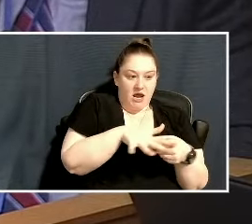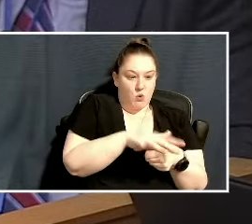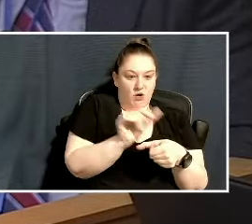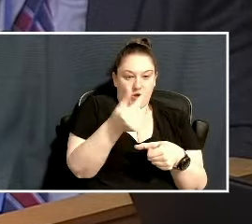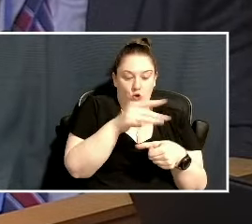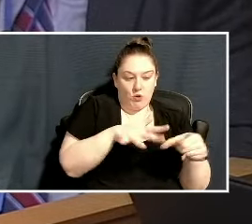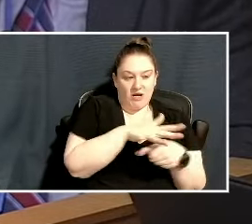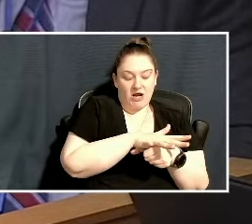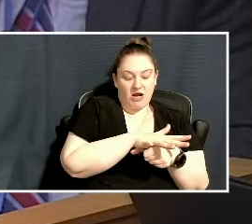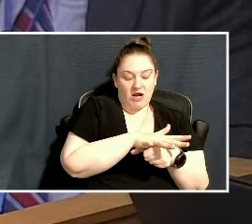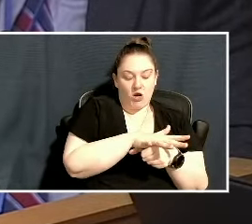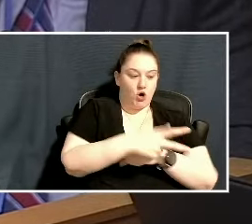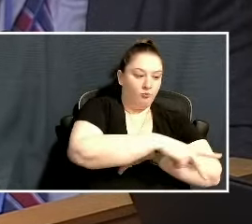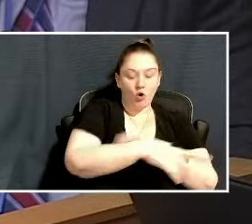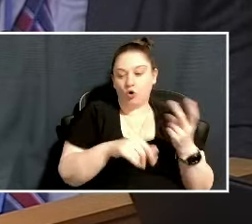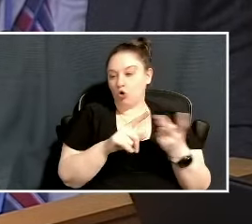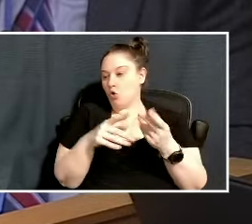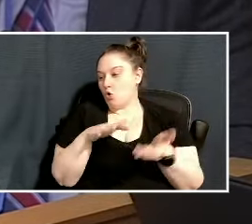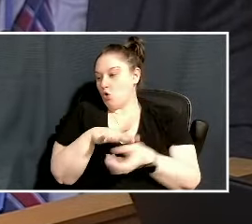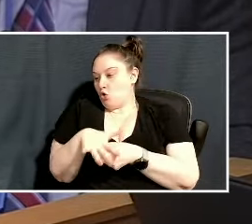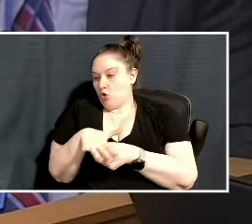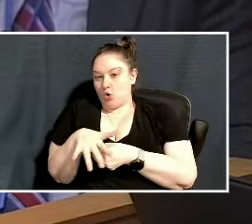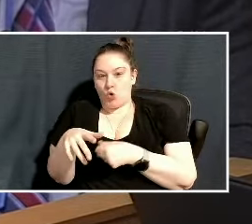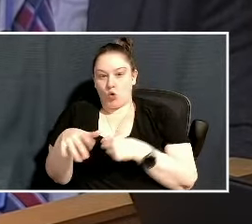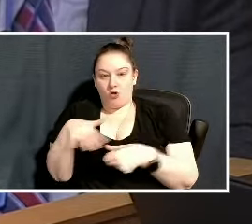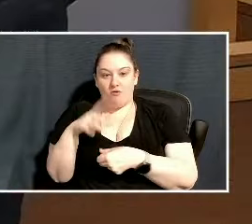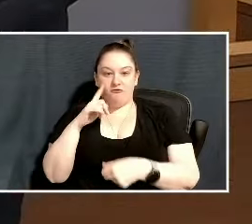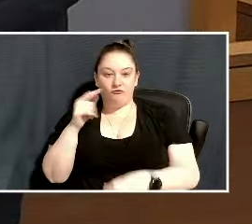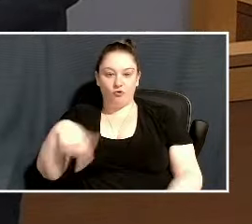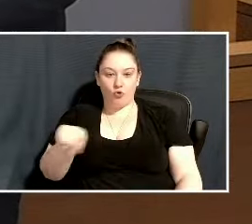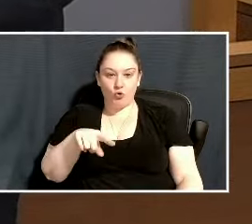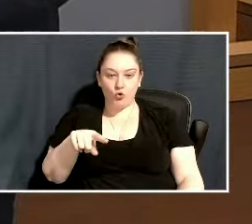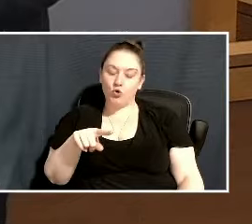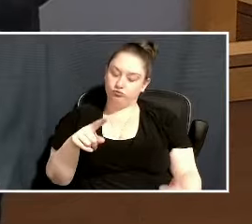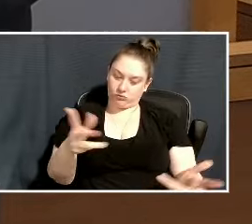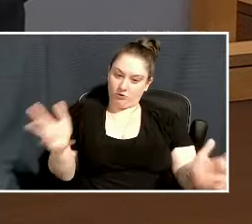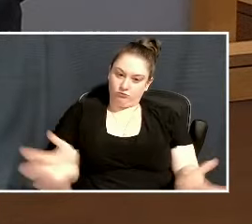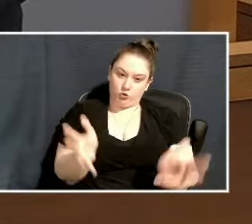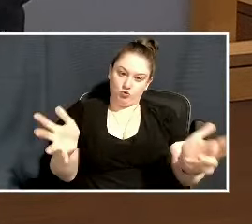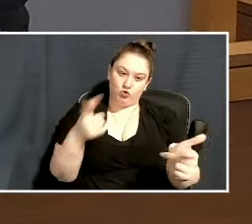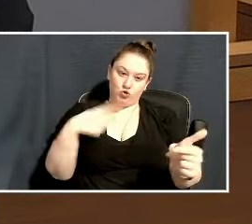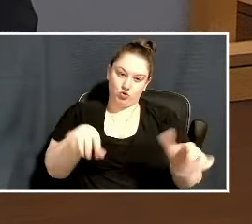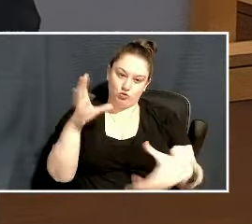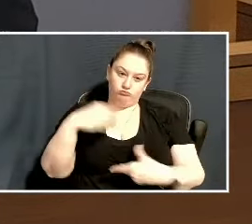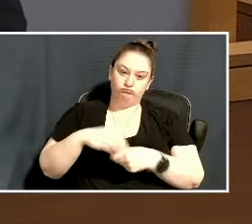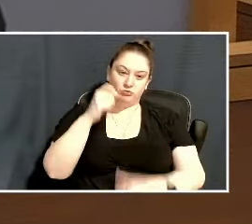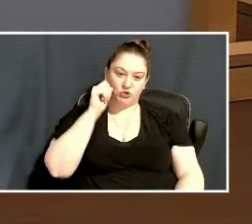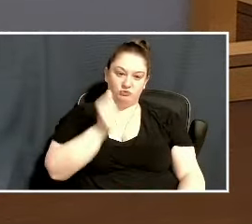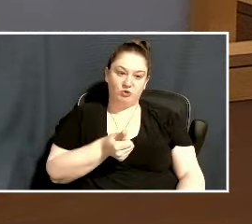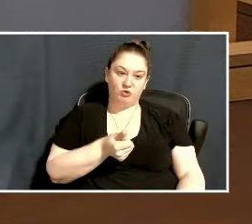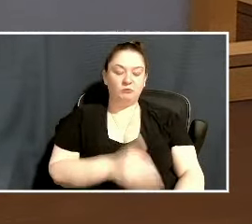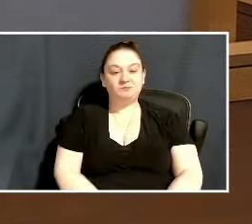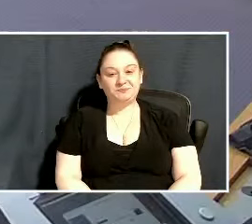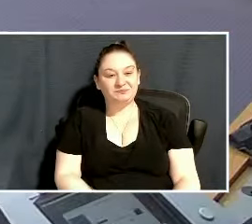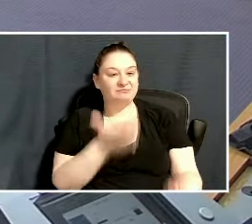sure that's a reality for all residents. So thank you all so much, and thank you both. Thank you very much, Dylan. Here you